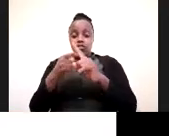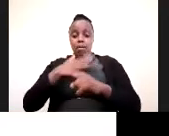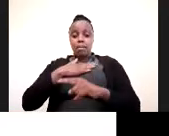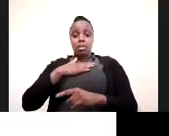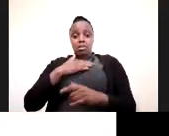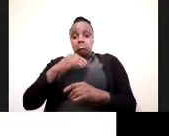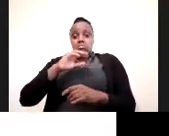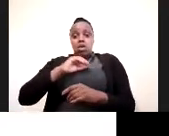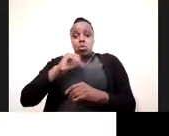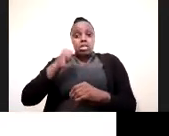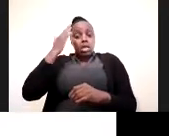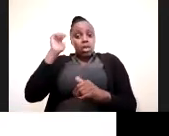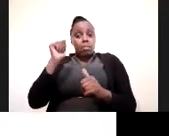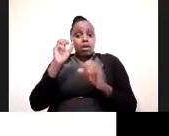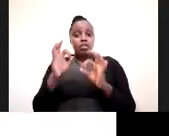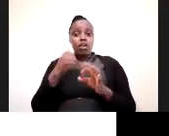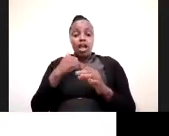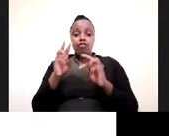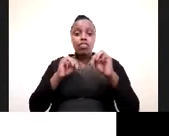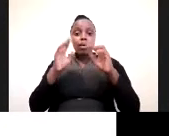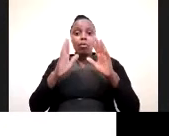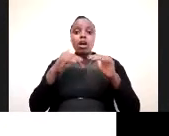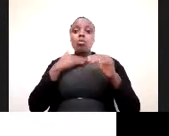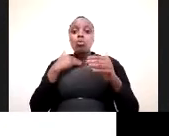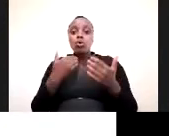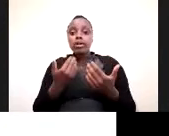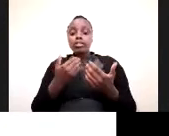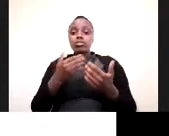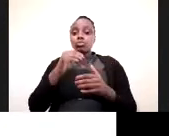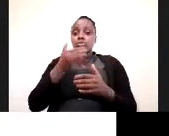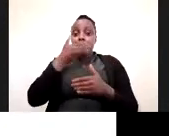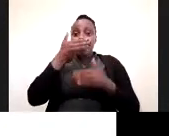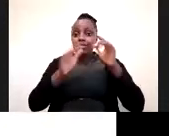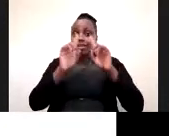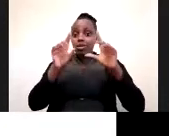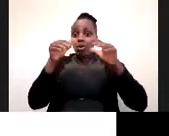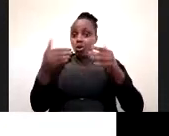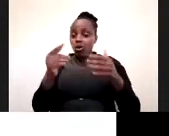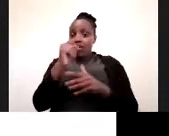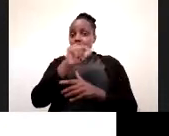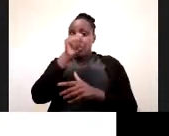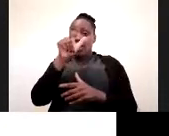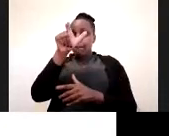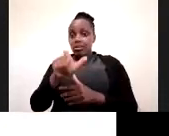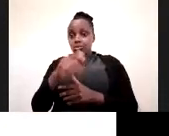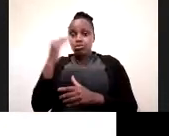I don't know if the moderator wants me to take already the questions or you let first the other panelists speak.